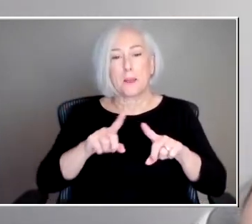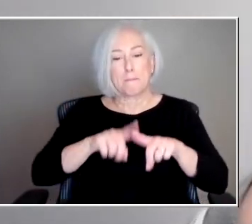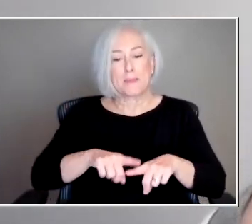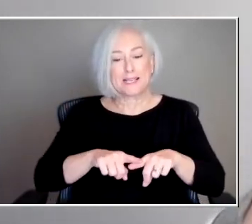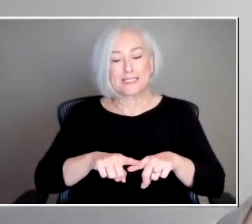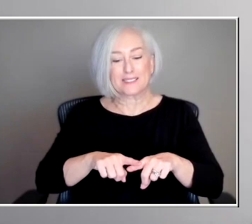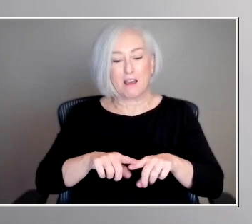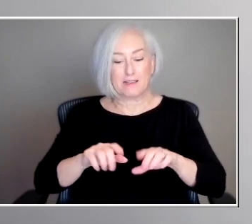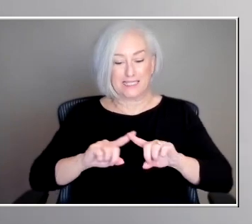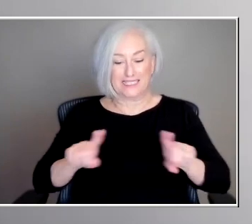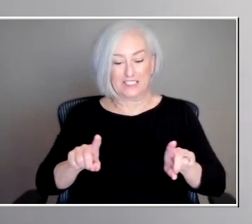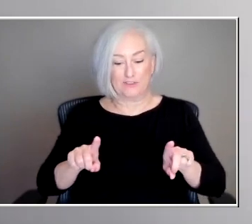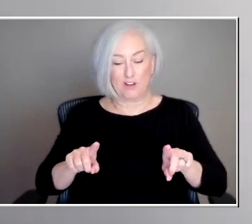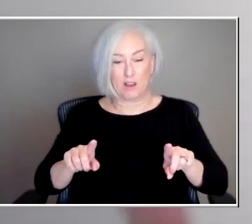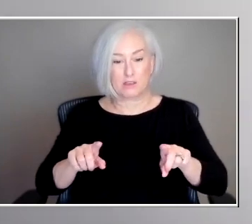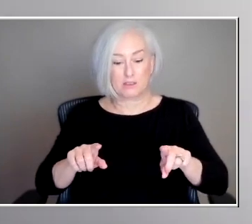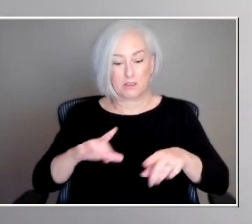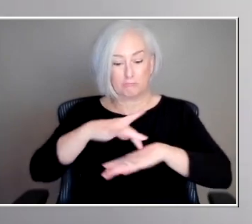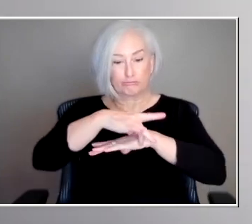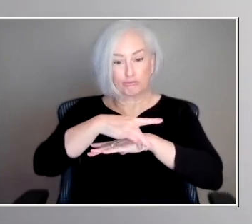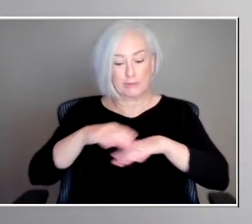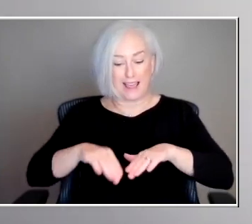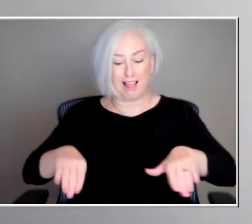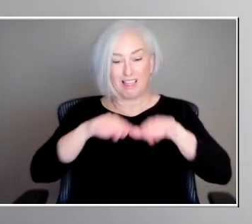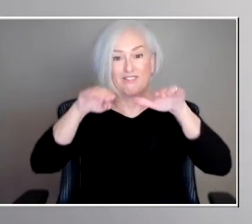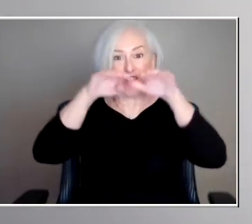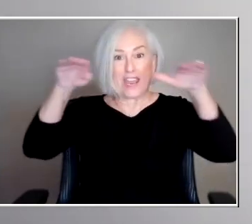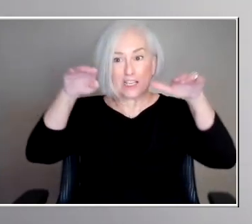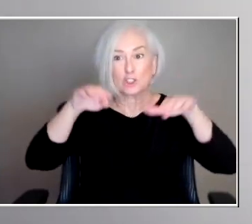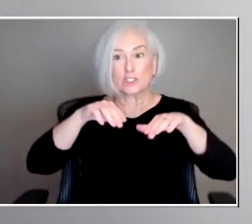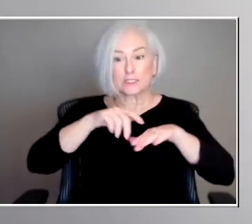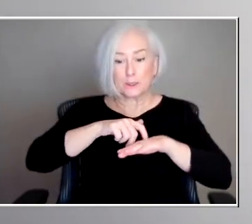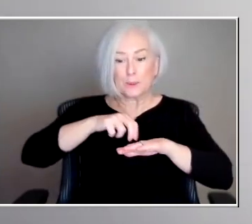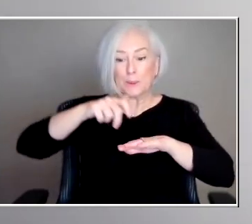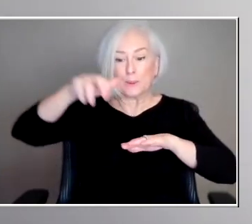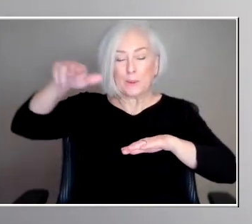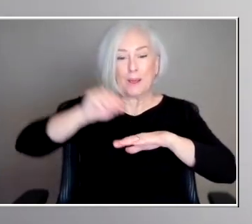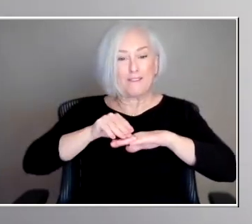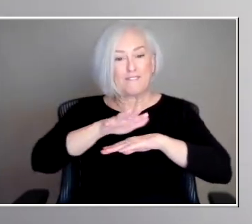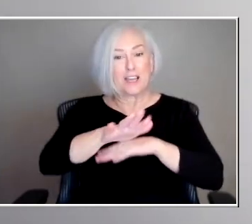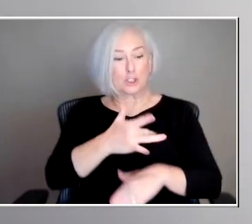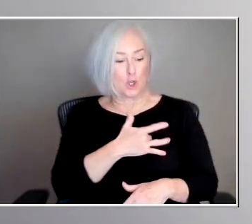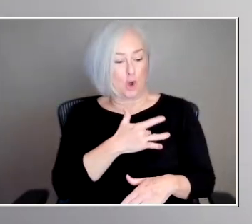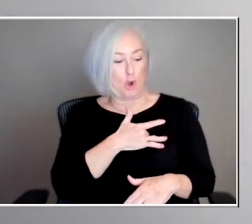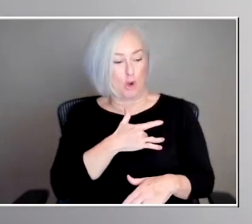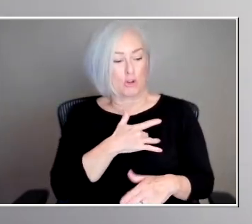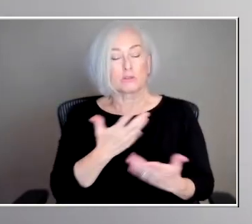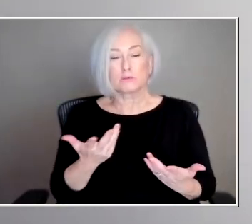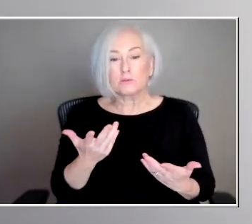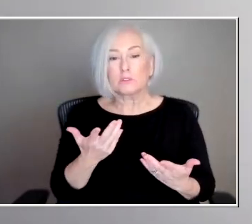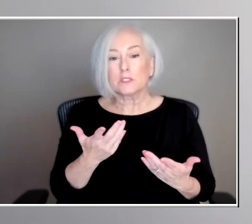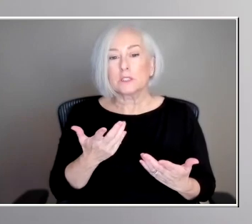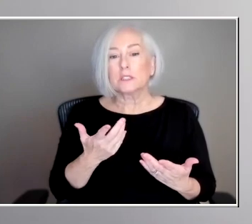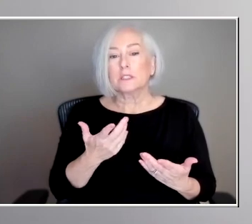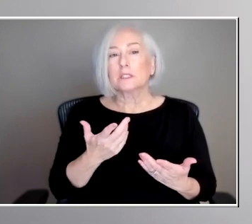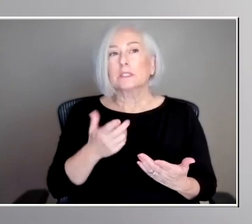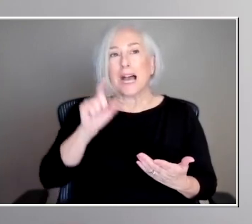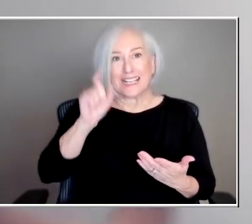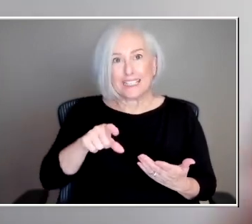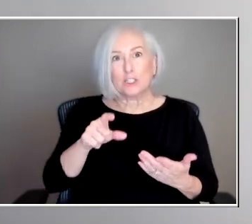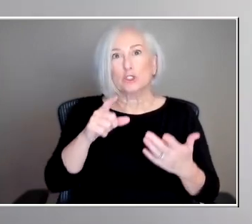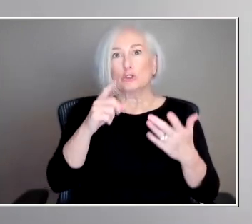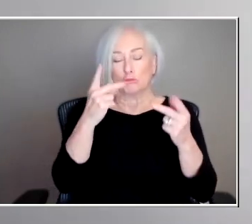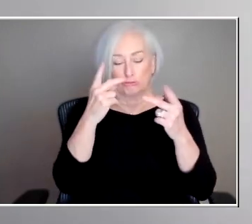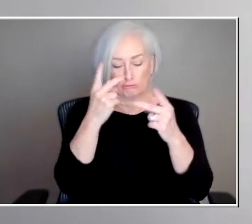also impacting your heart rate. So I have to manage my pace, first of all, not go as quickly as I would like sometimes, and then make sure I'm